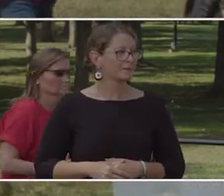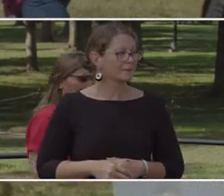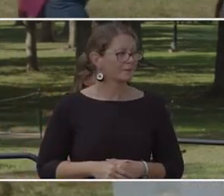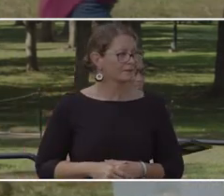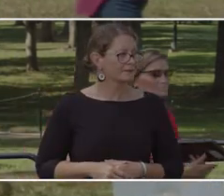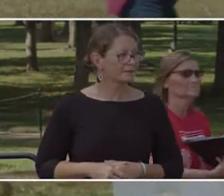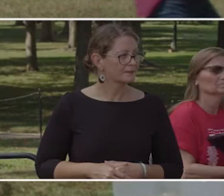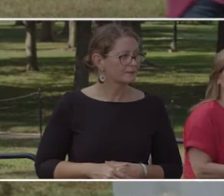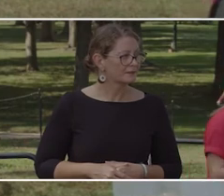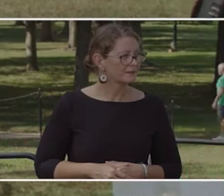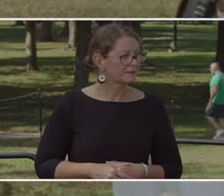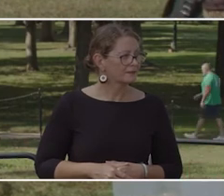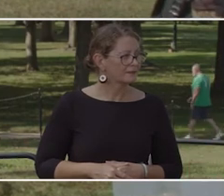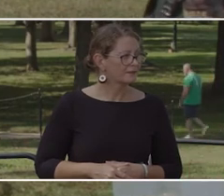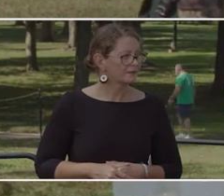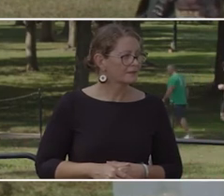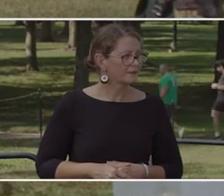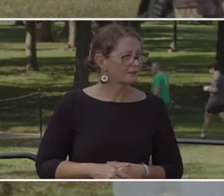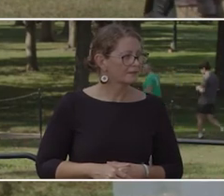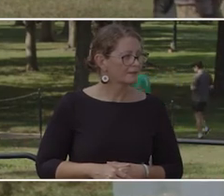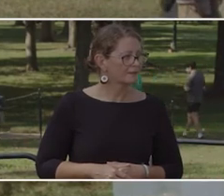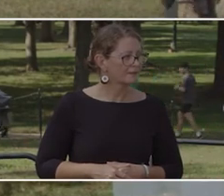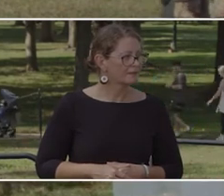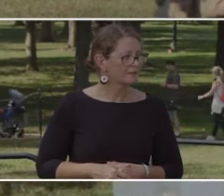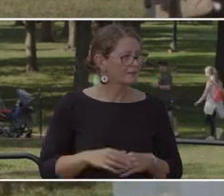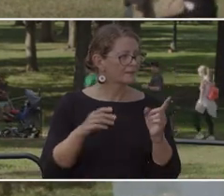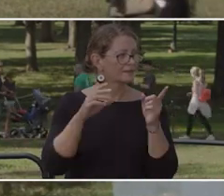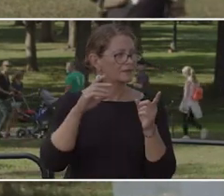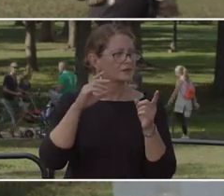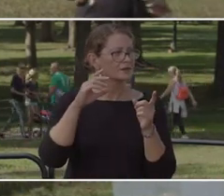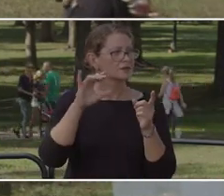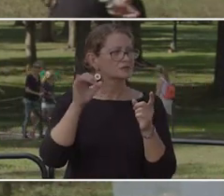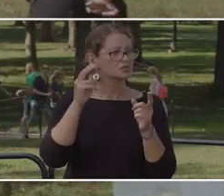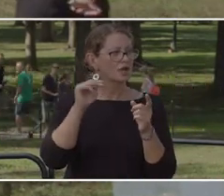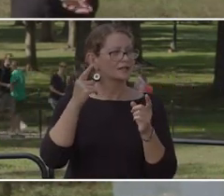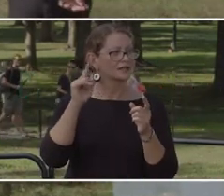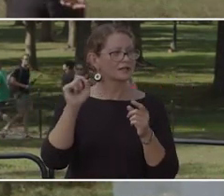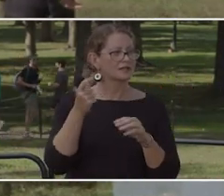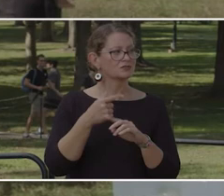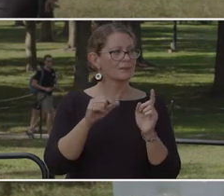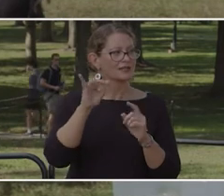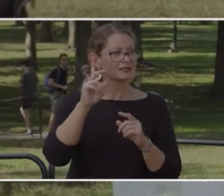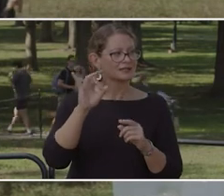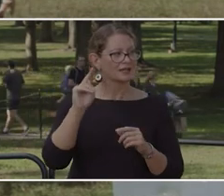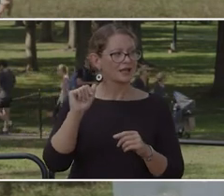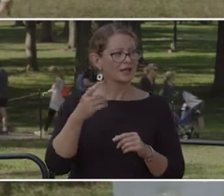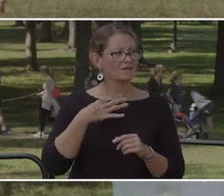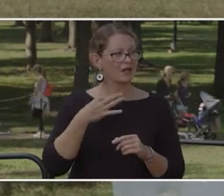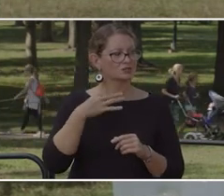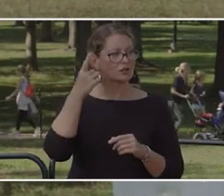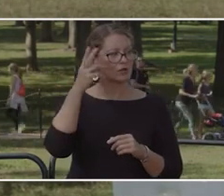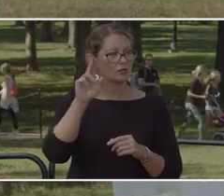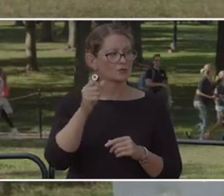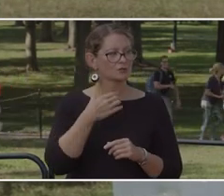I'm the loving wife of Donald Edward Yates, Greenwood, Indiana. He volunteered for the